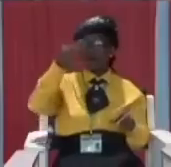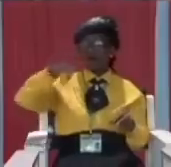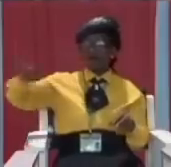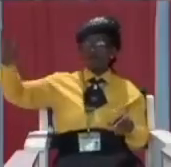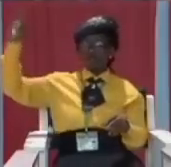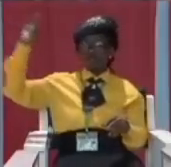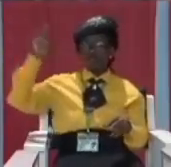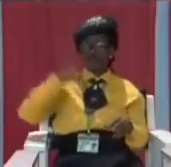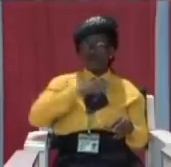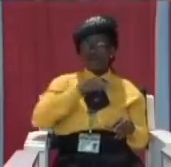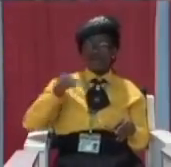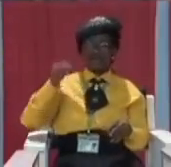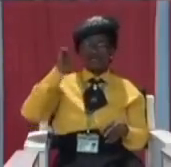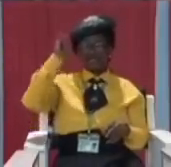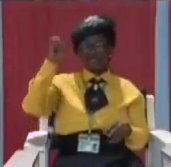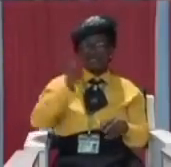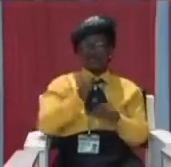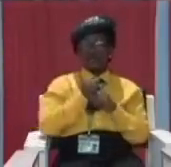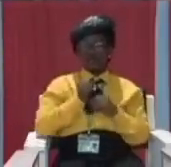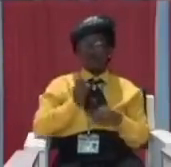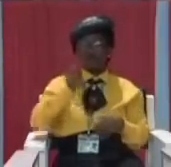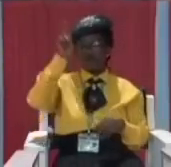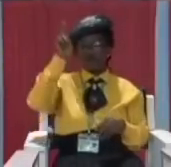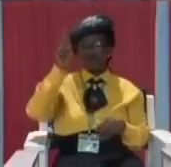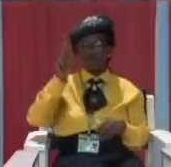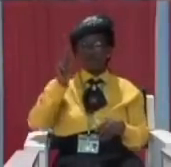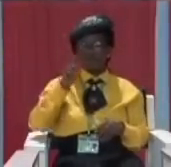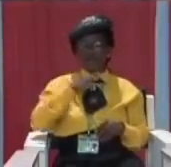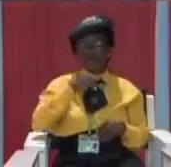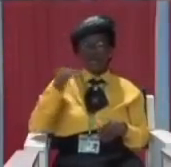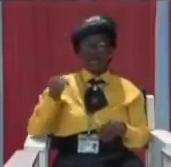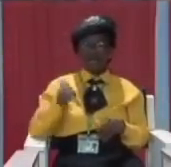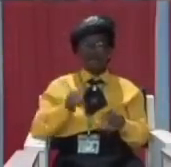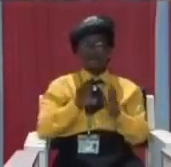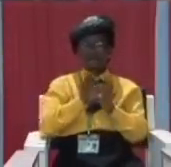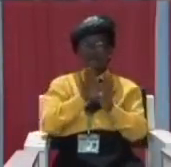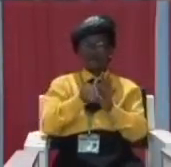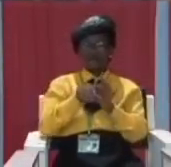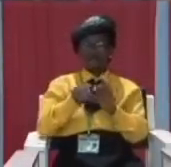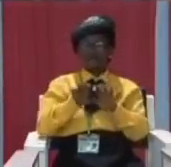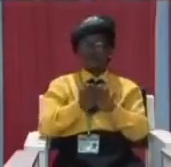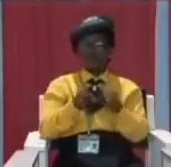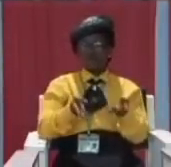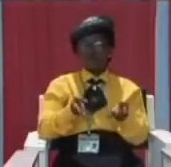and he got up, and the doors were opening on their own accord.